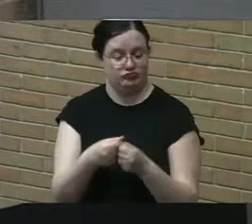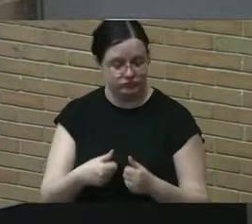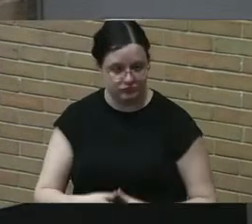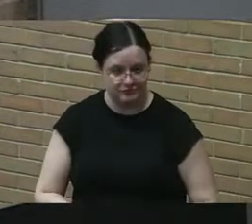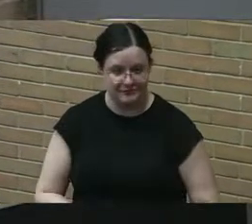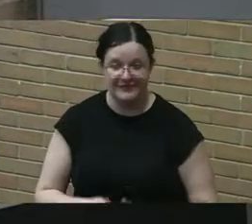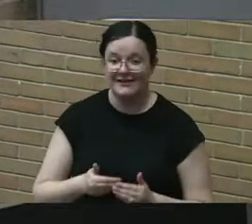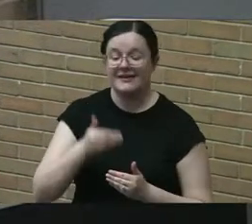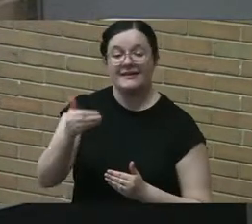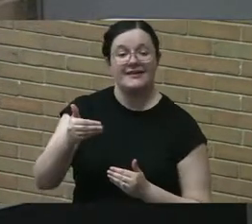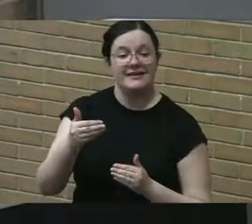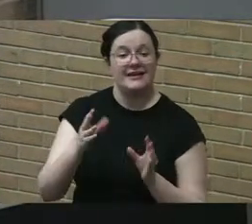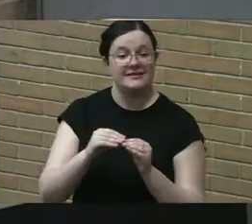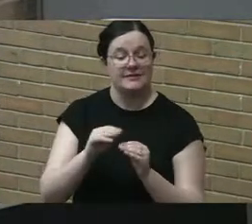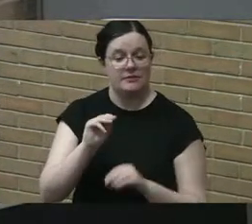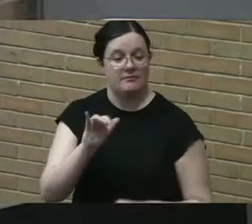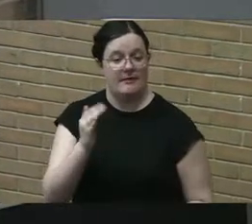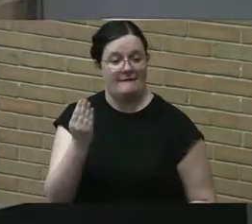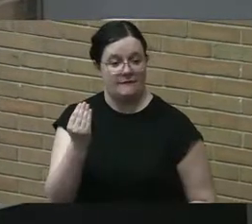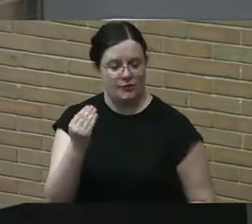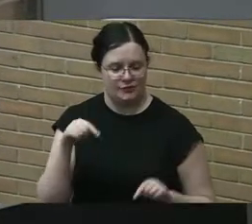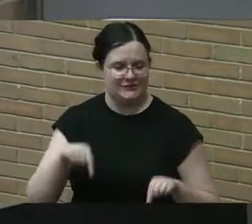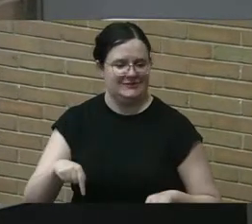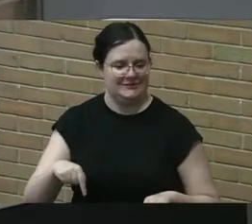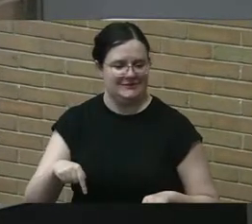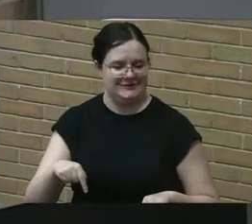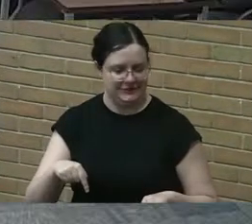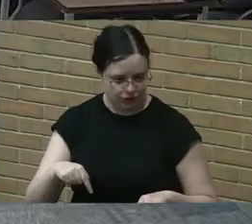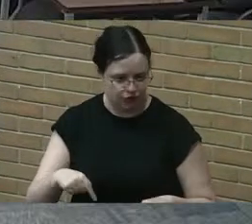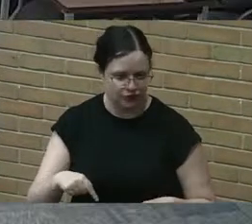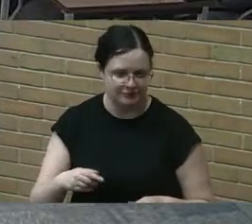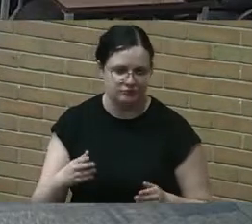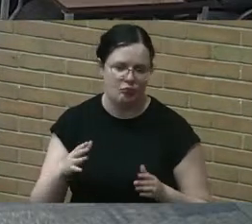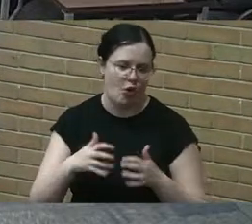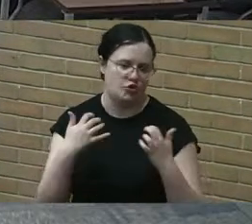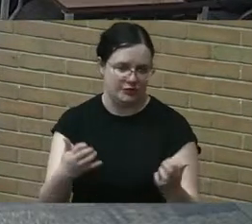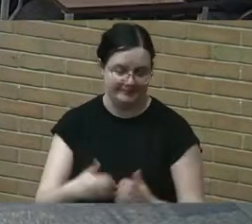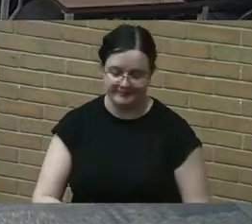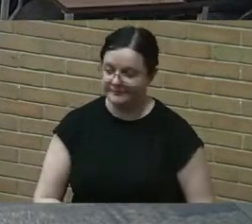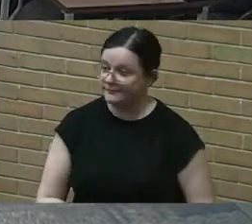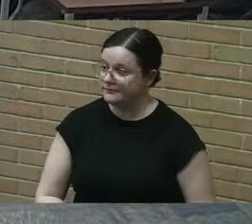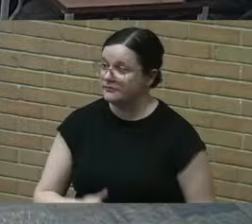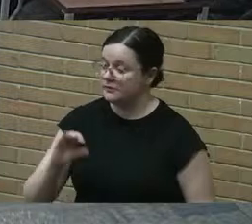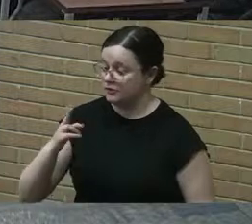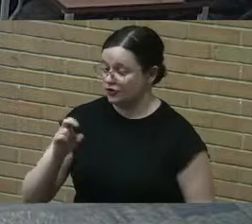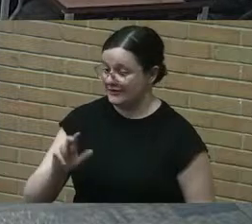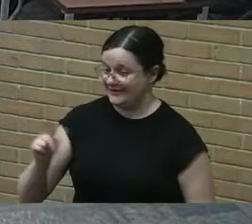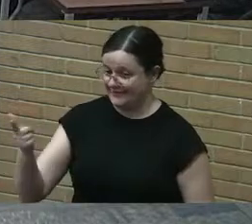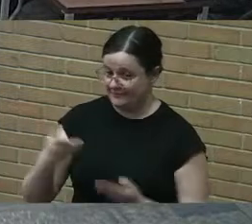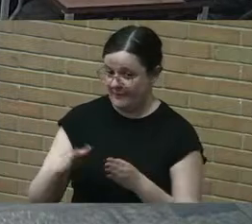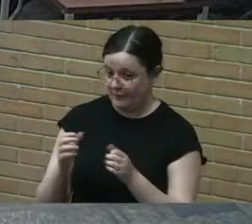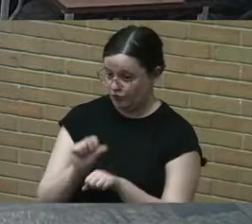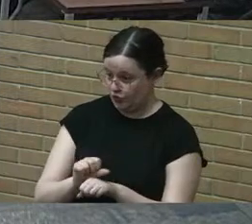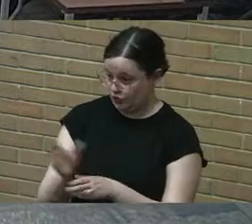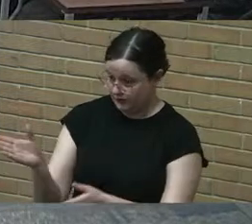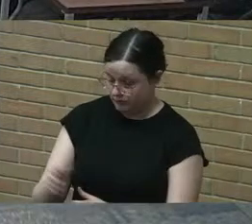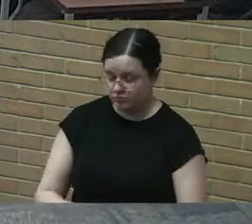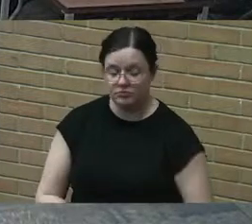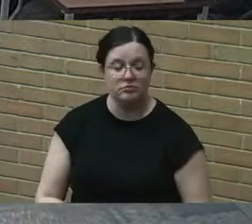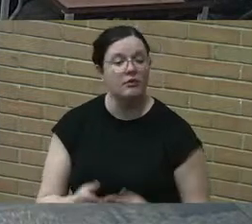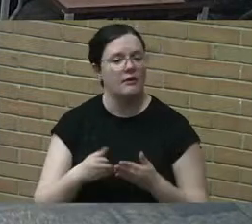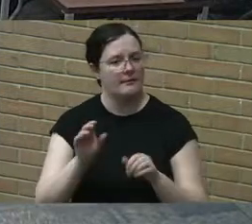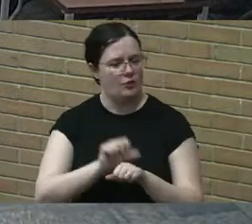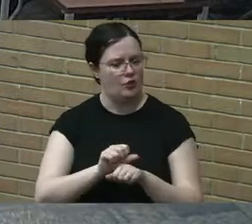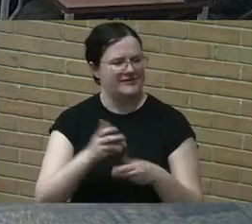in the morning here in Town Hall Auditorium. Thanks, Chris. Finally, Christine, Public Works. Public Works Met yesterday morning